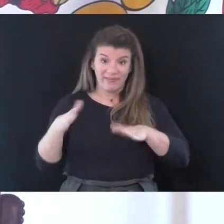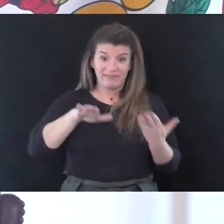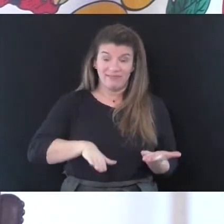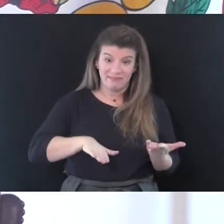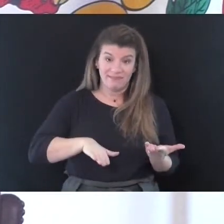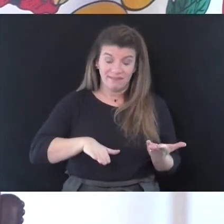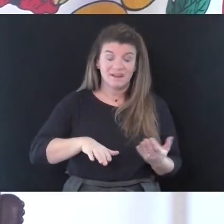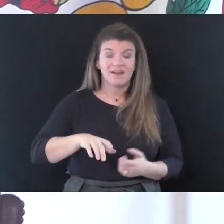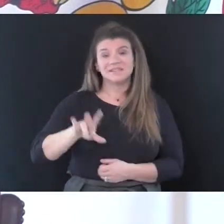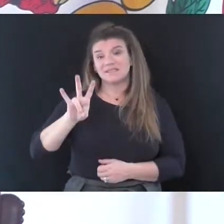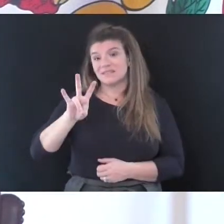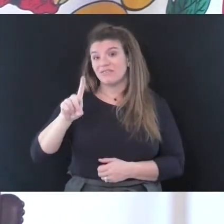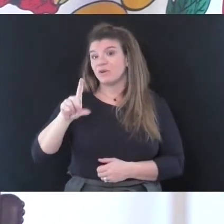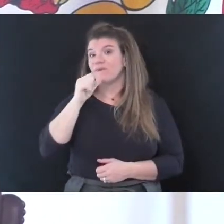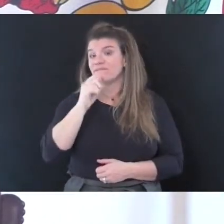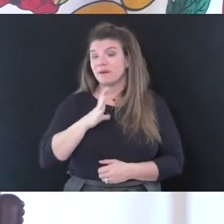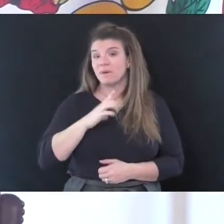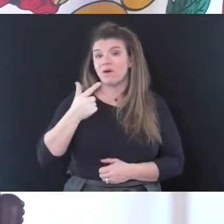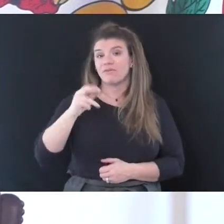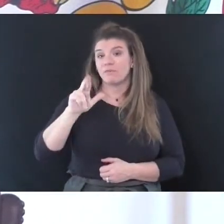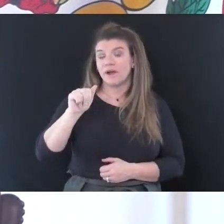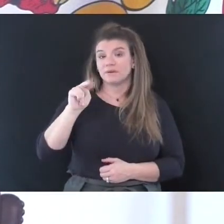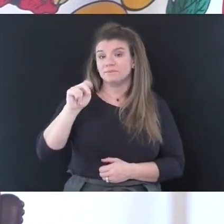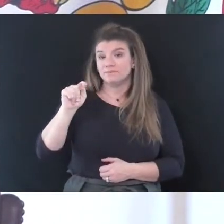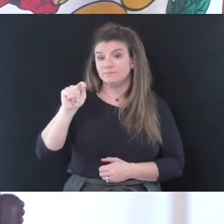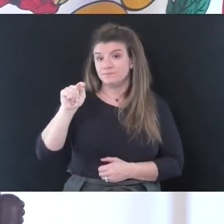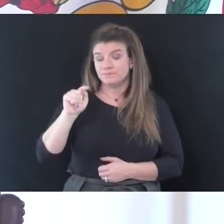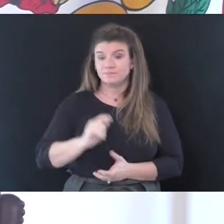Virginia is a 71-year-old female from Grant County.